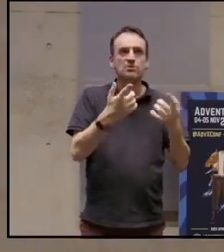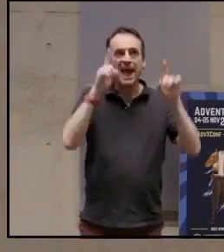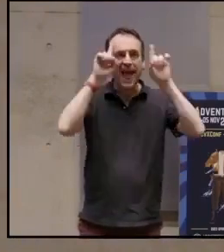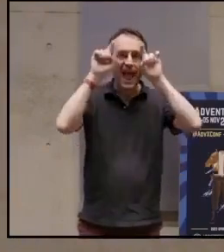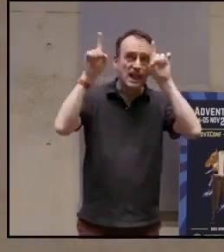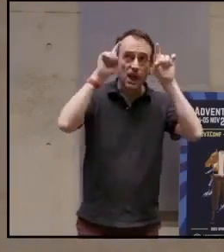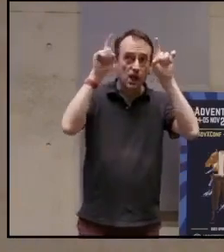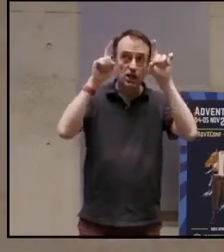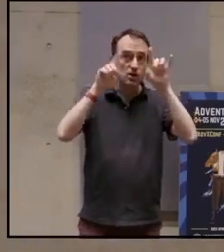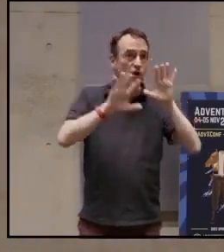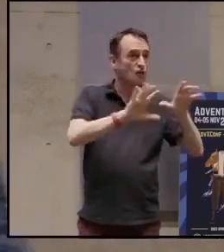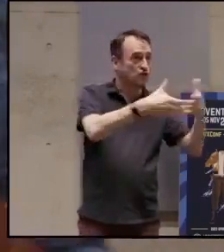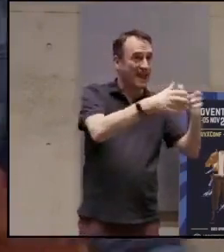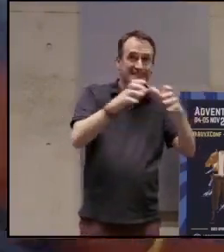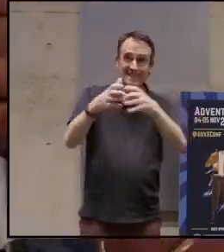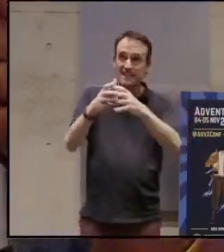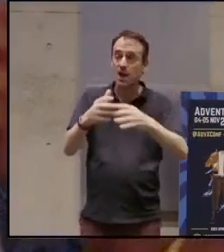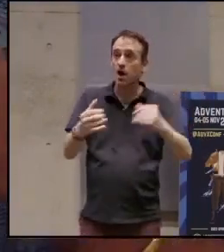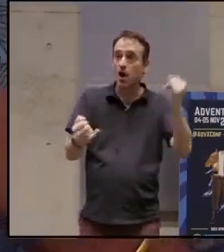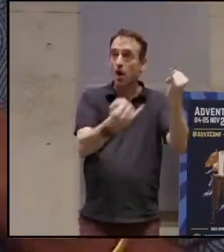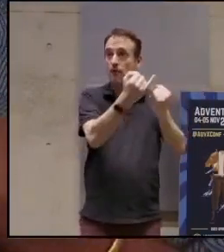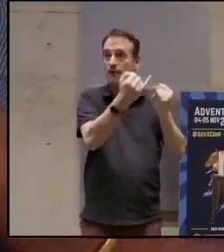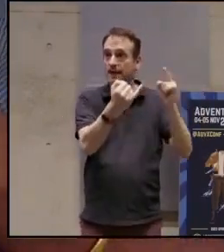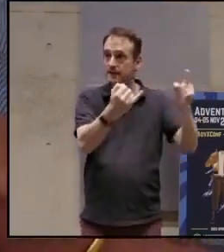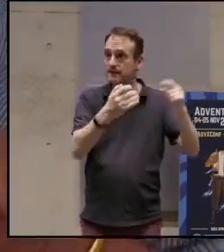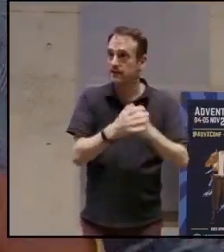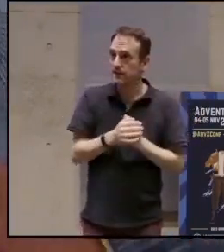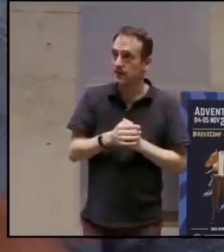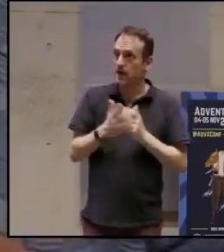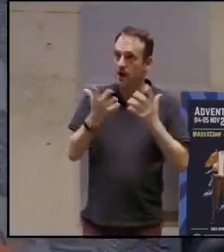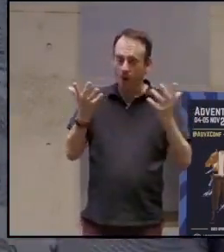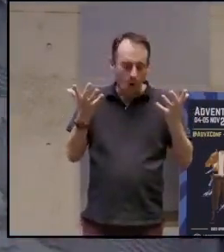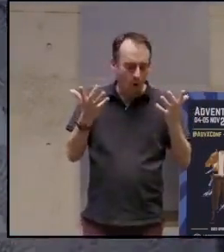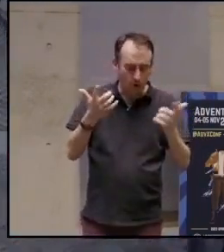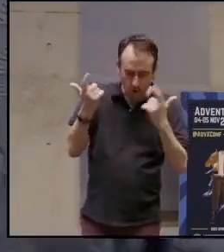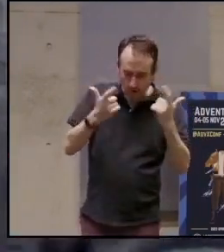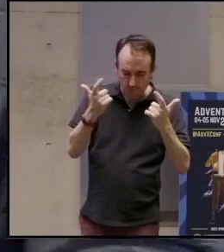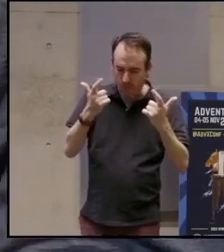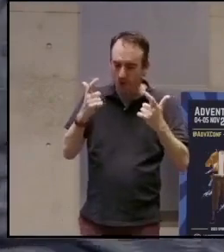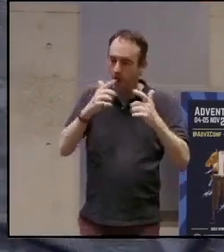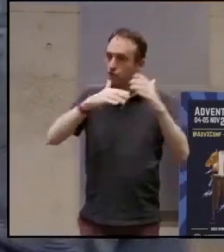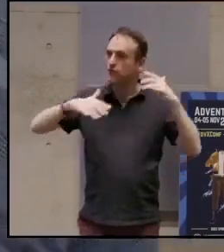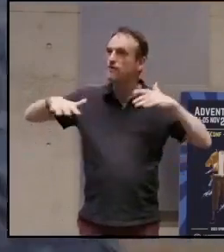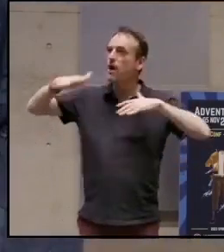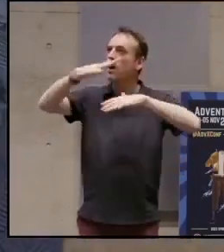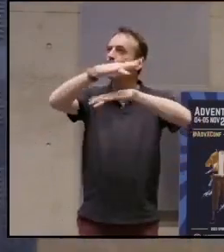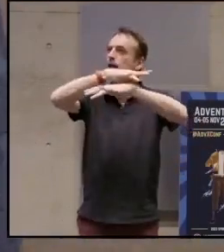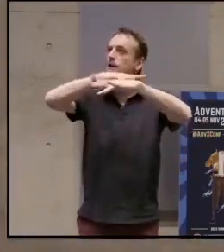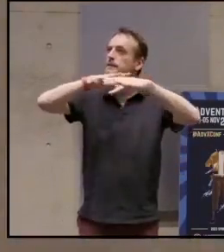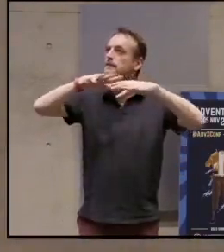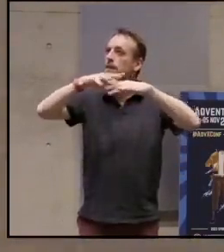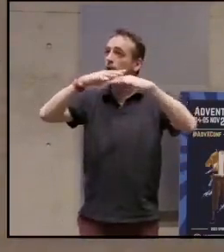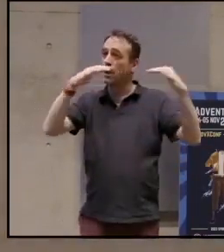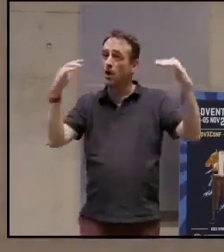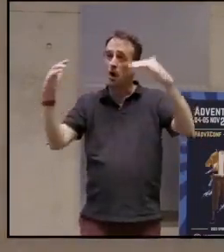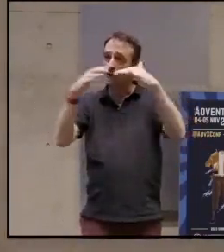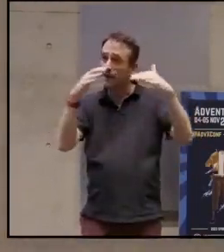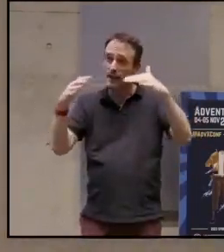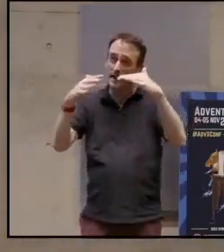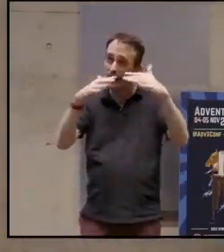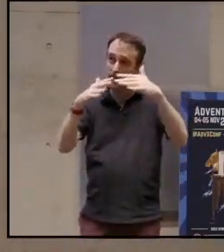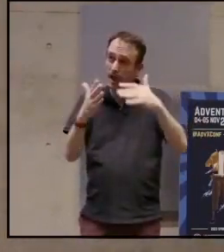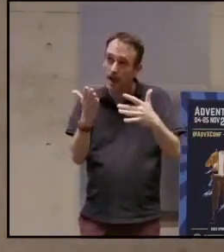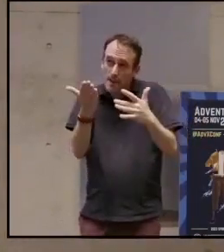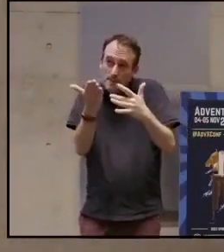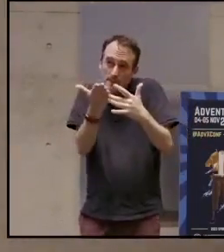it happens to be. Maybe you have an existing IP and you're trying to find a cool midpoint here that fits within your universe. Almost any of this could work for you.